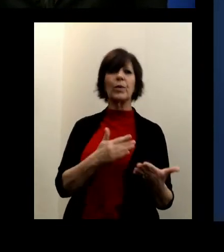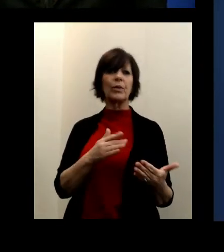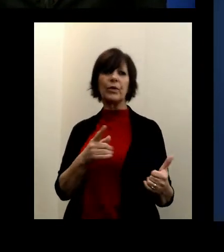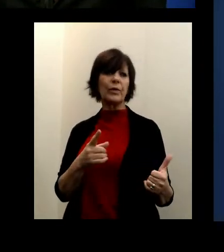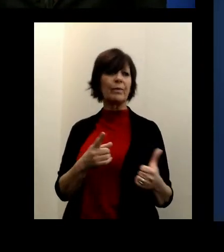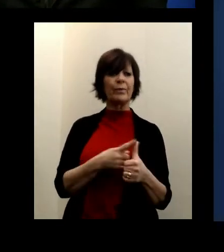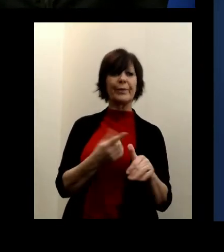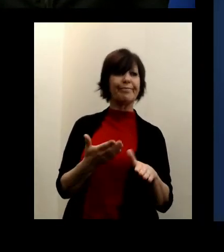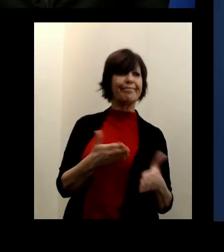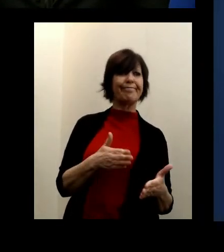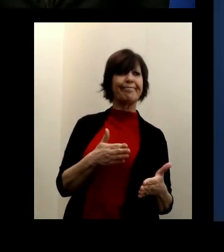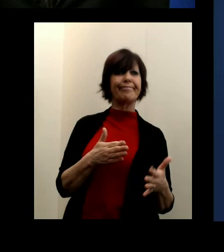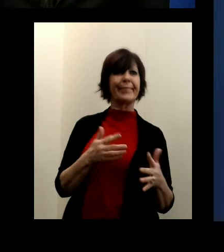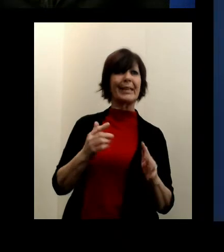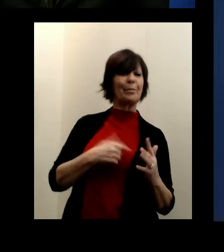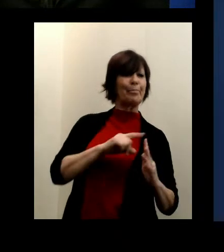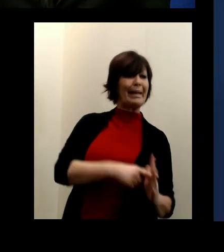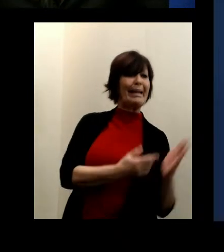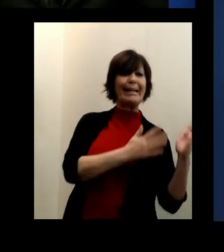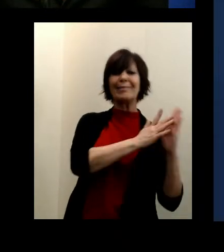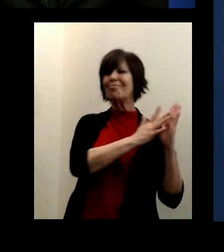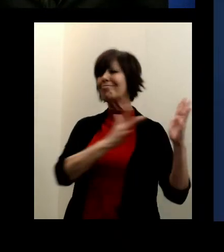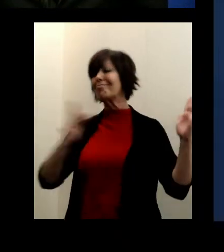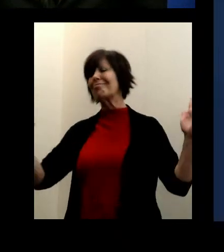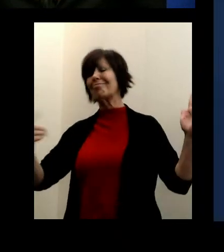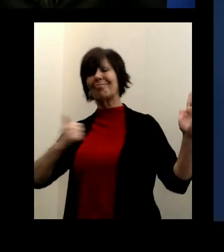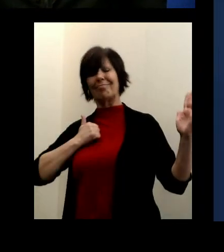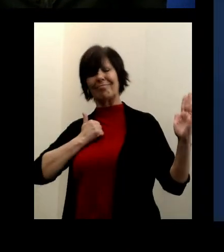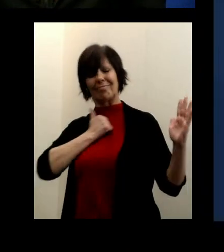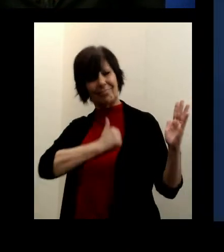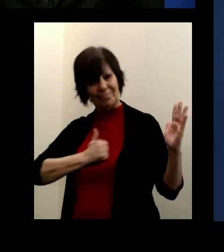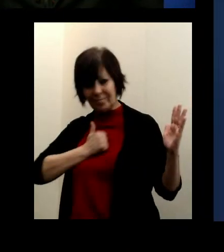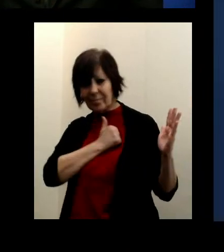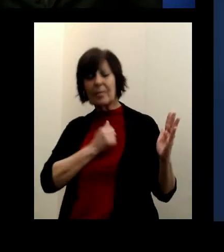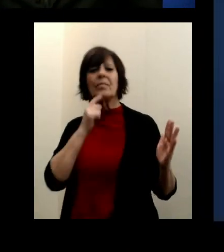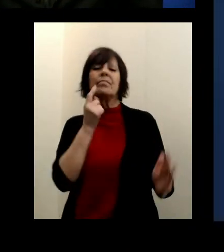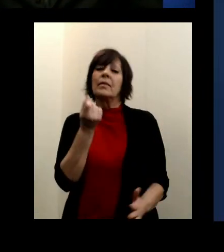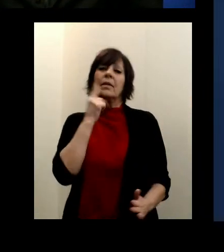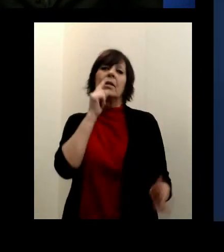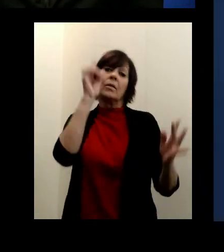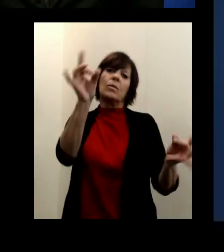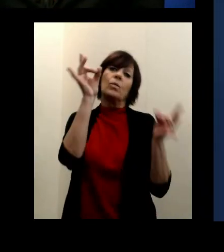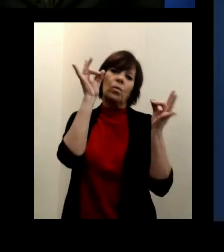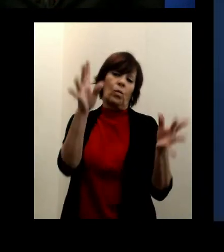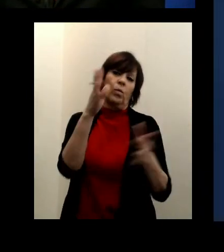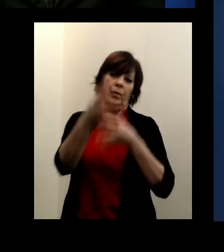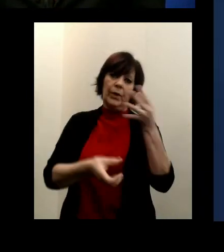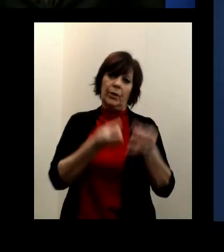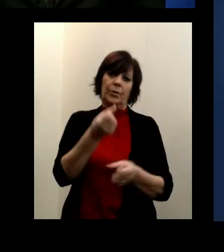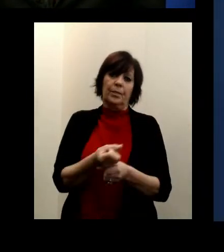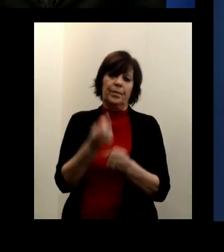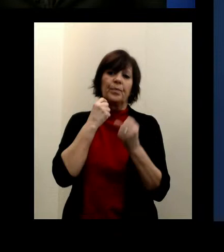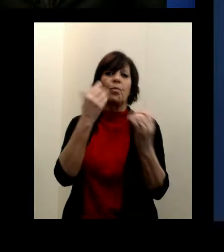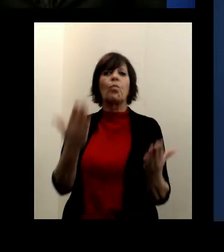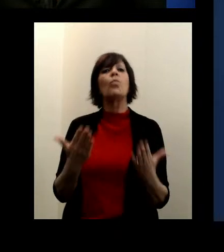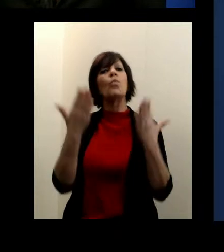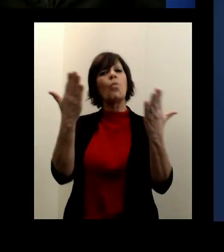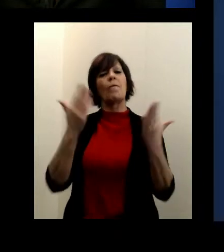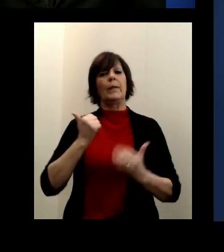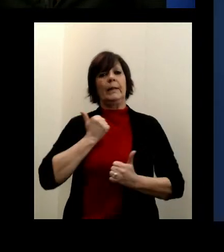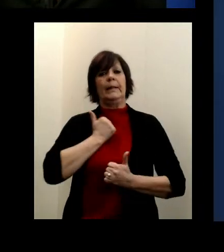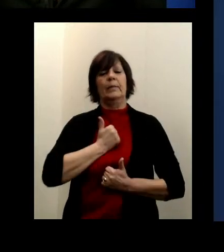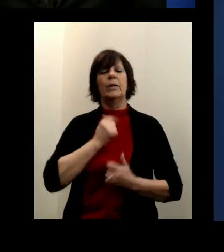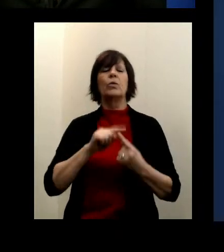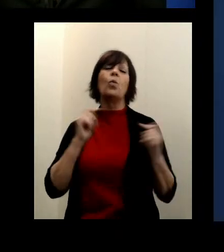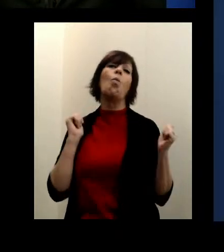most recent one. We understand that this has been a terrible year for you, and we offer our deepest sympathies to all